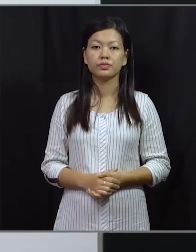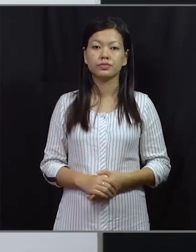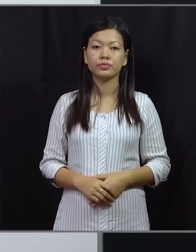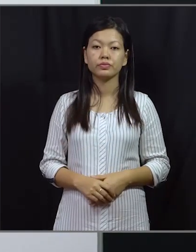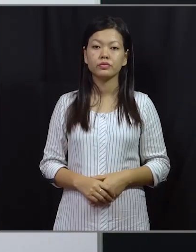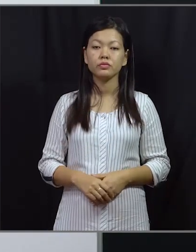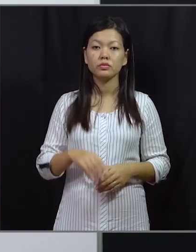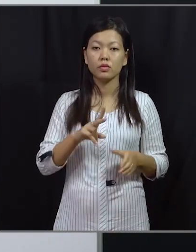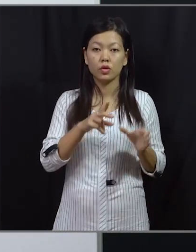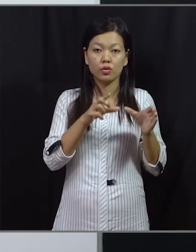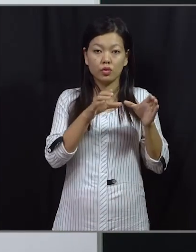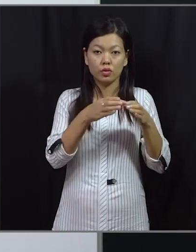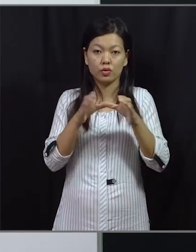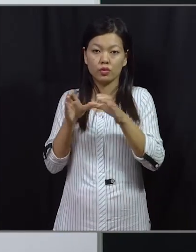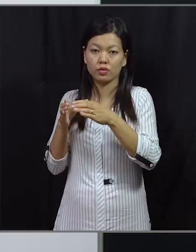Two sets